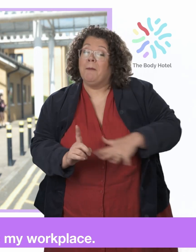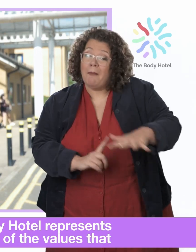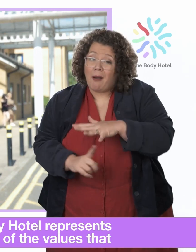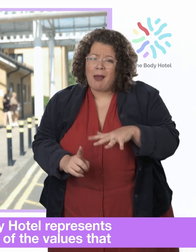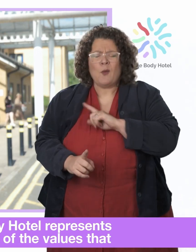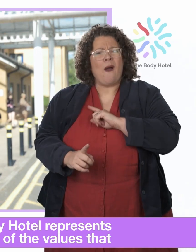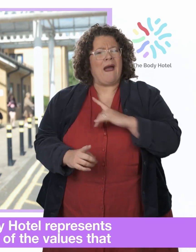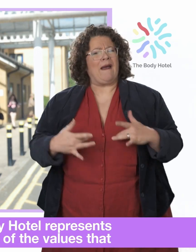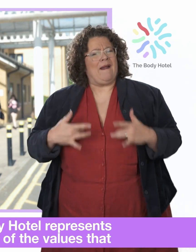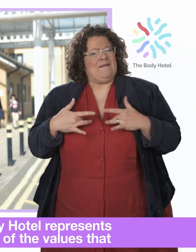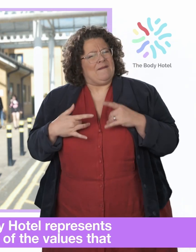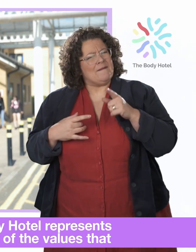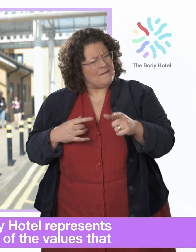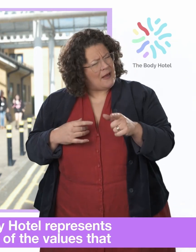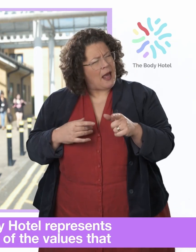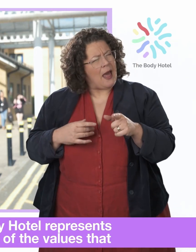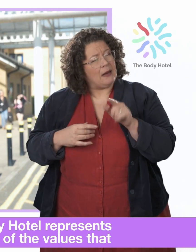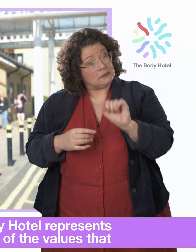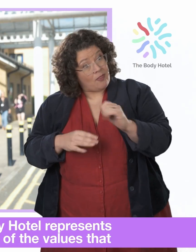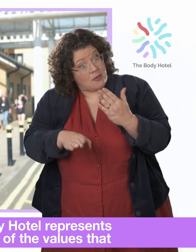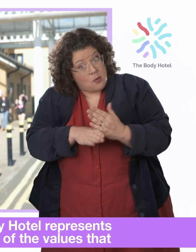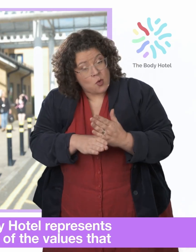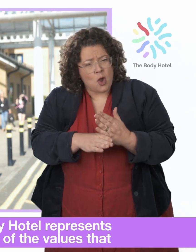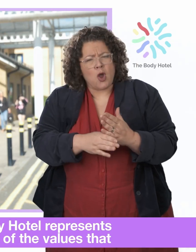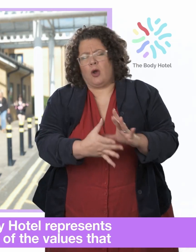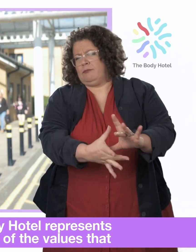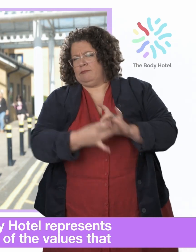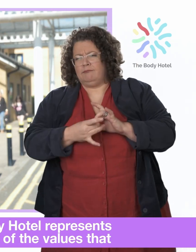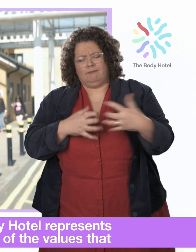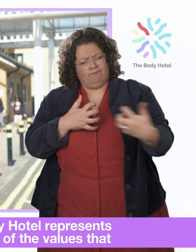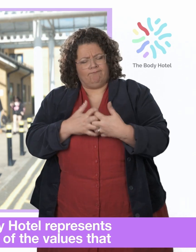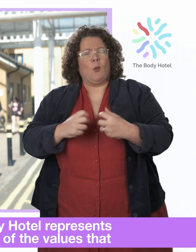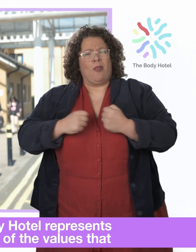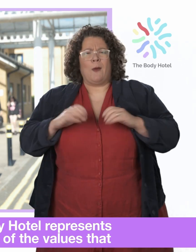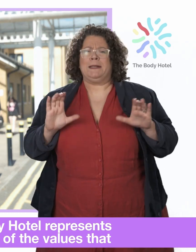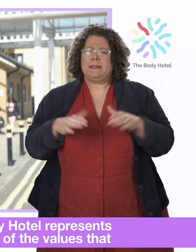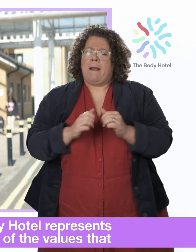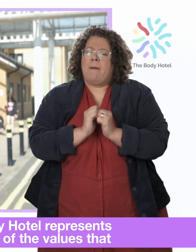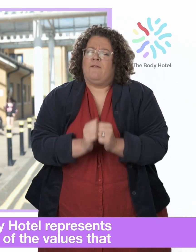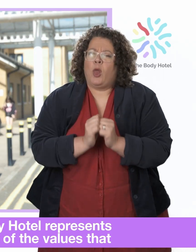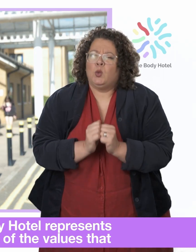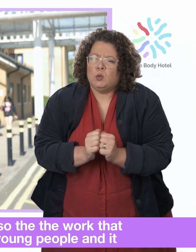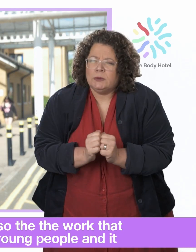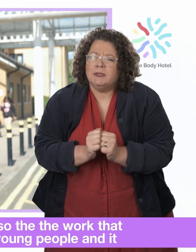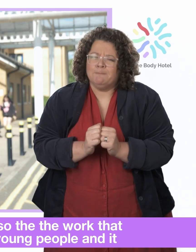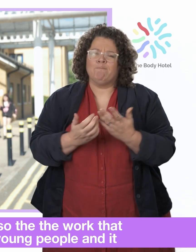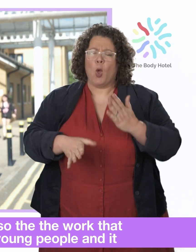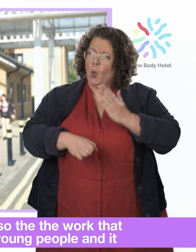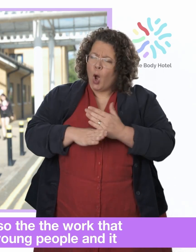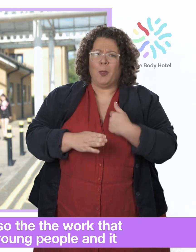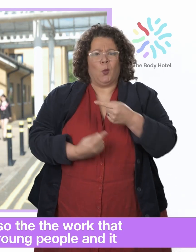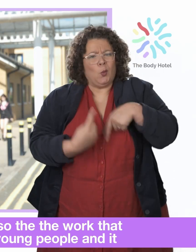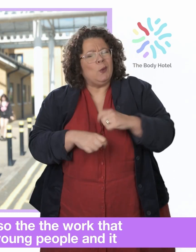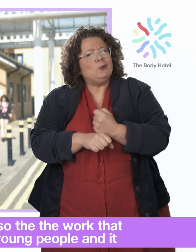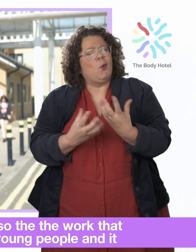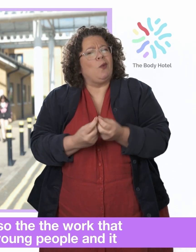my workplace. I felt like all that the Body Hotel represents really matches with a lot of the values that we carry as